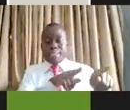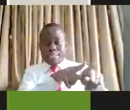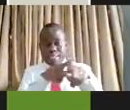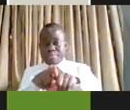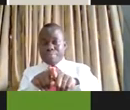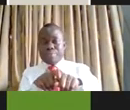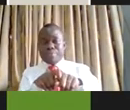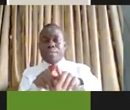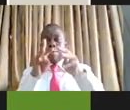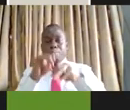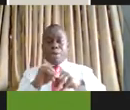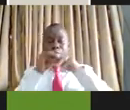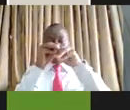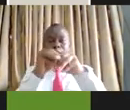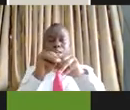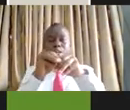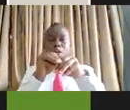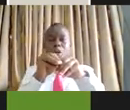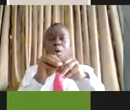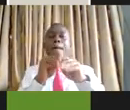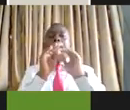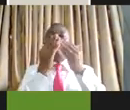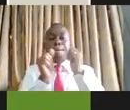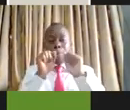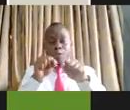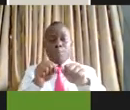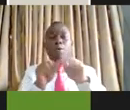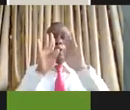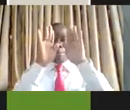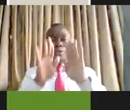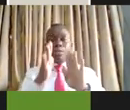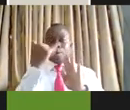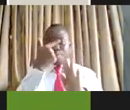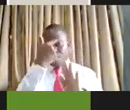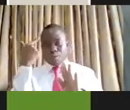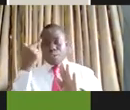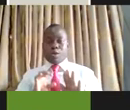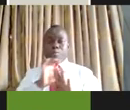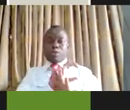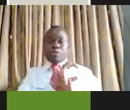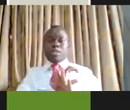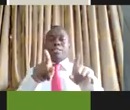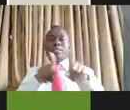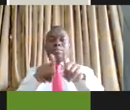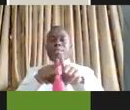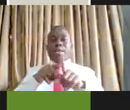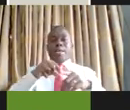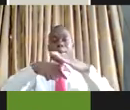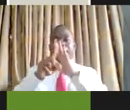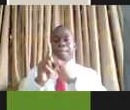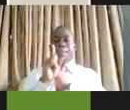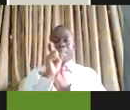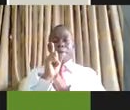criteria is going to be useful, because the Commission on Revenue Allocation, Parliament, and all other institutions